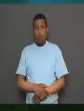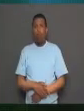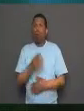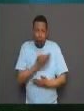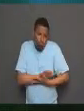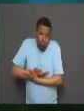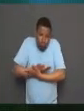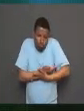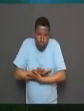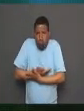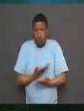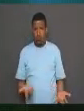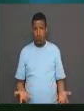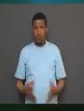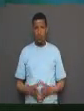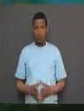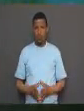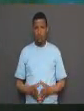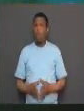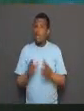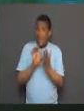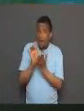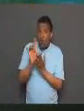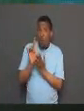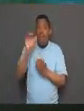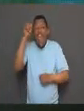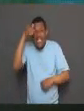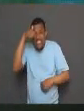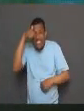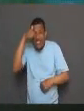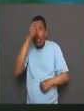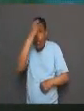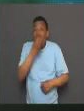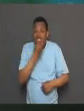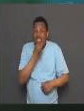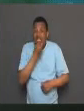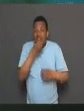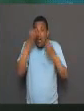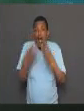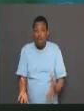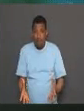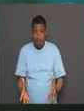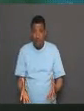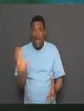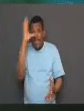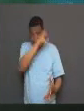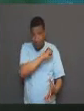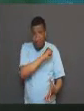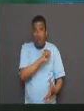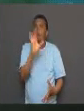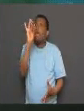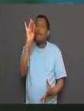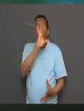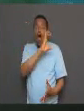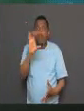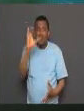79,871 are children. The number of AIDS orphans is estimated to